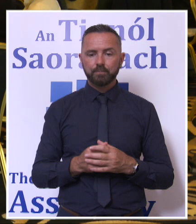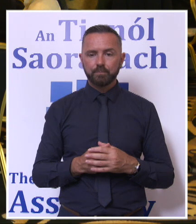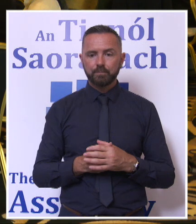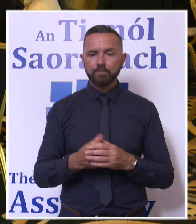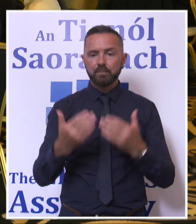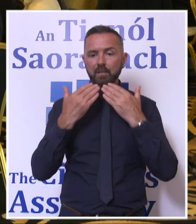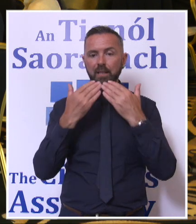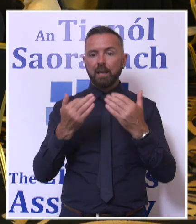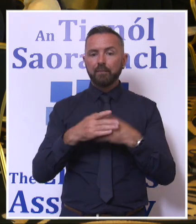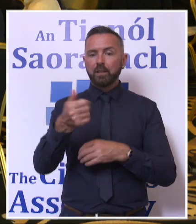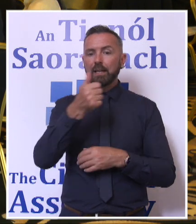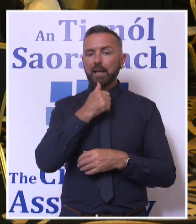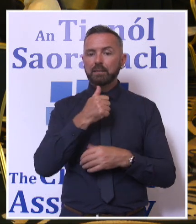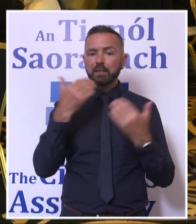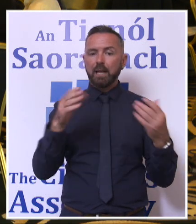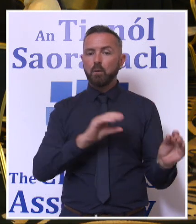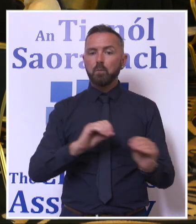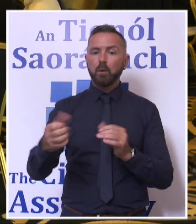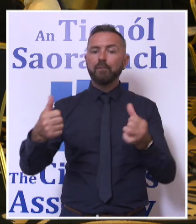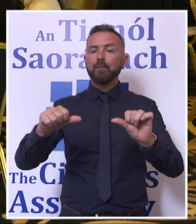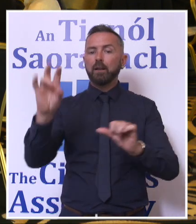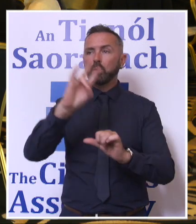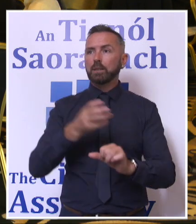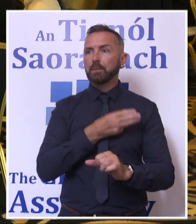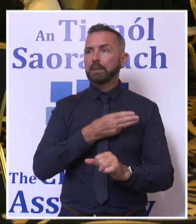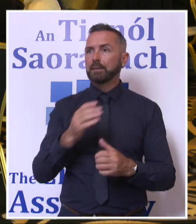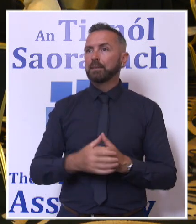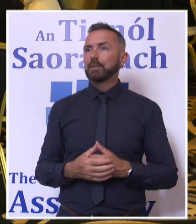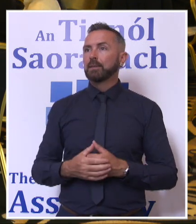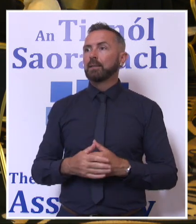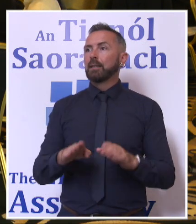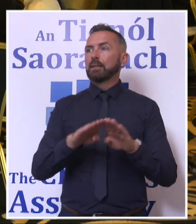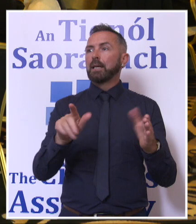Thank you for that answer. And we're on to our final question, please, from table 12.